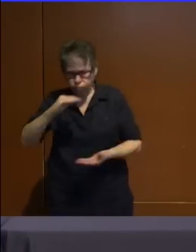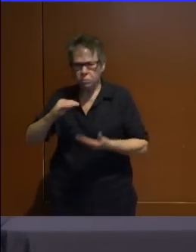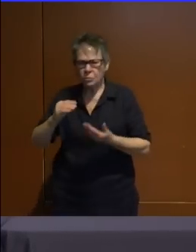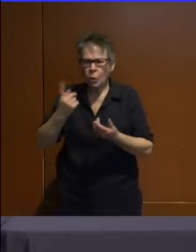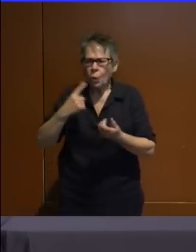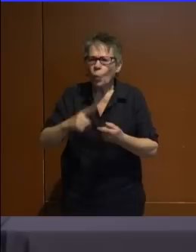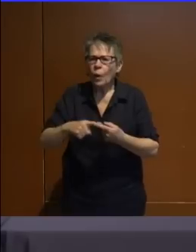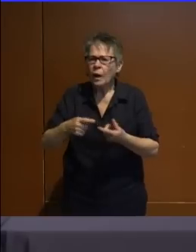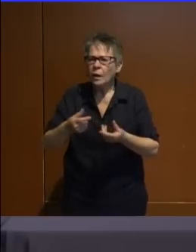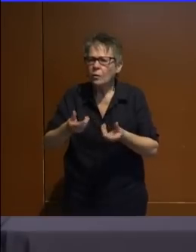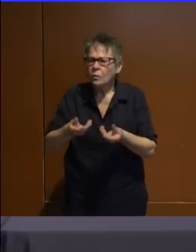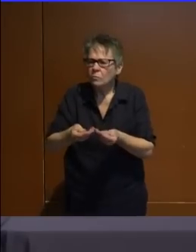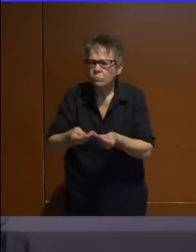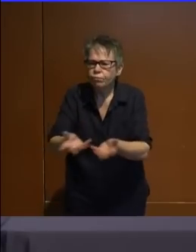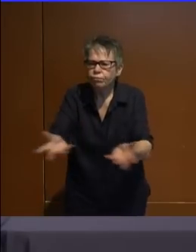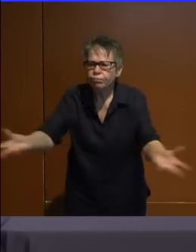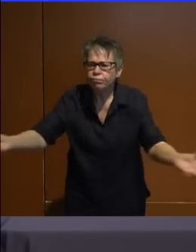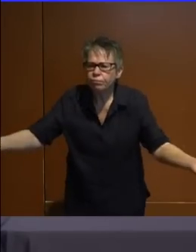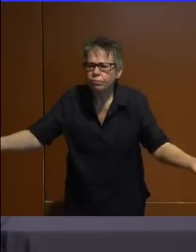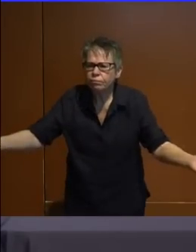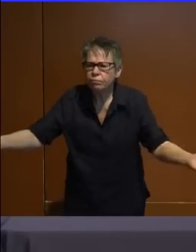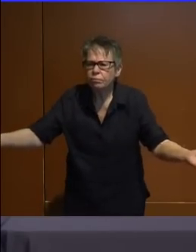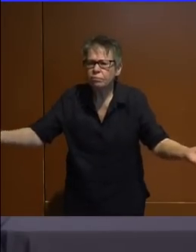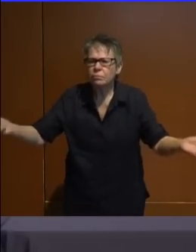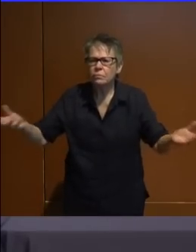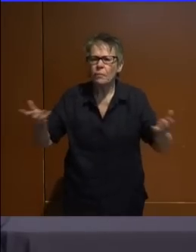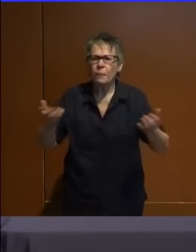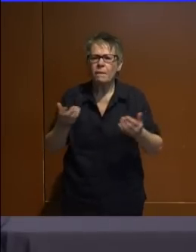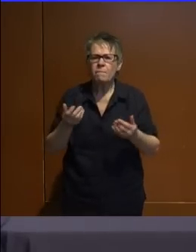Again, we added PNC Bank, which I think is a great